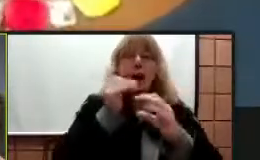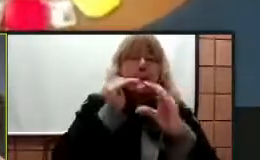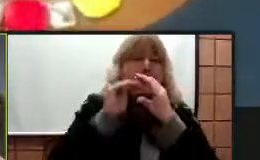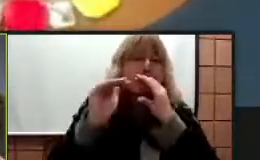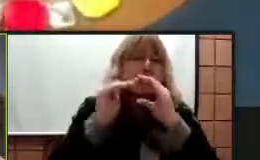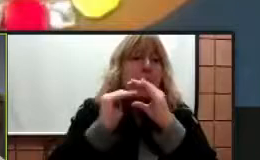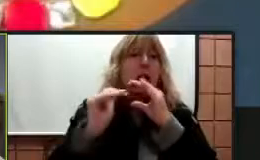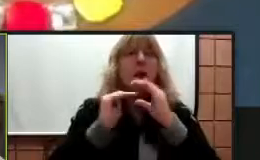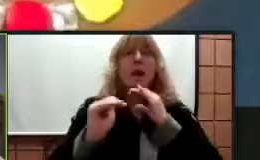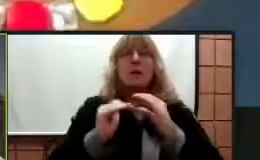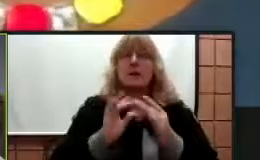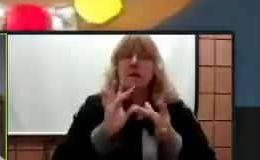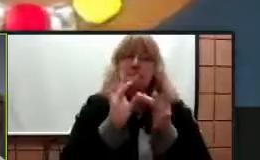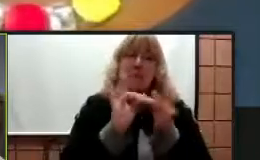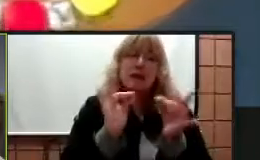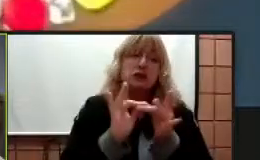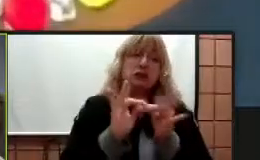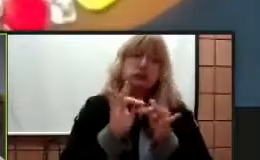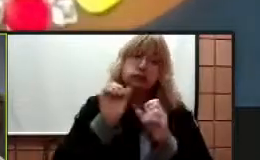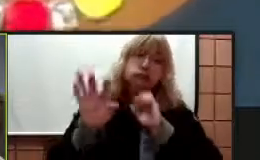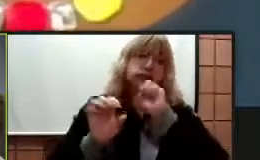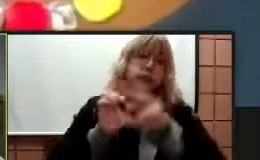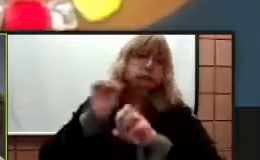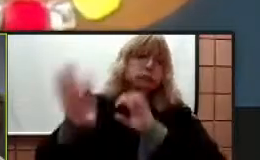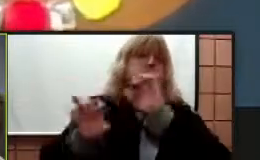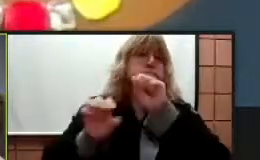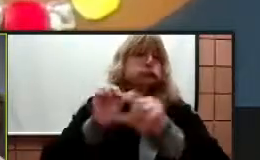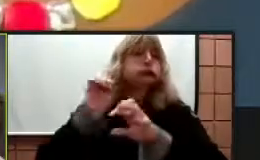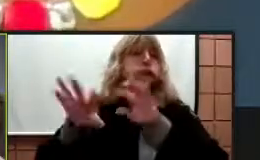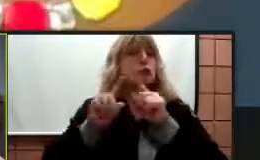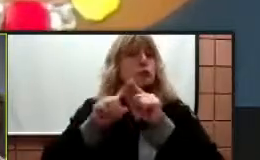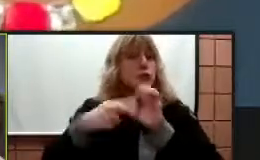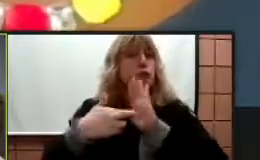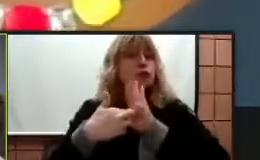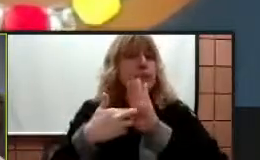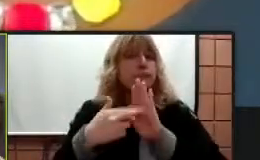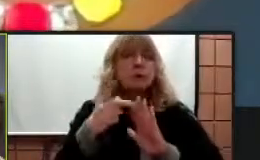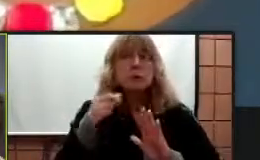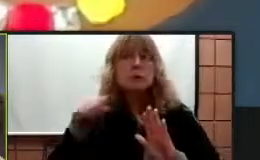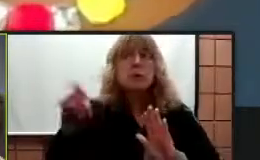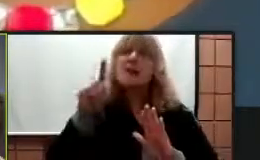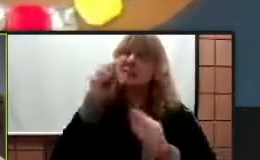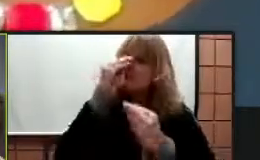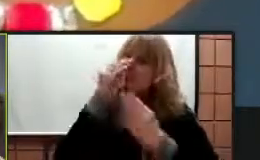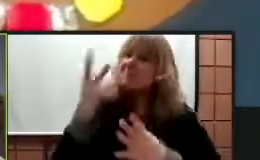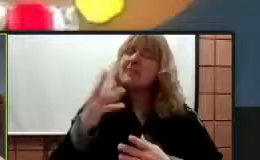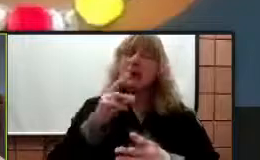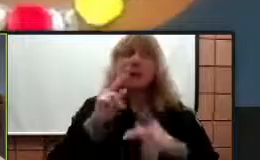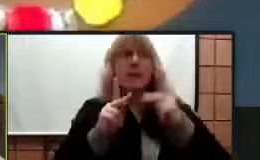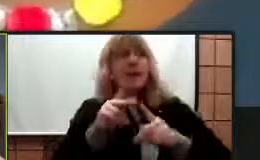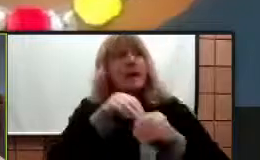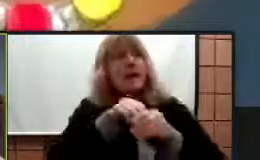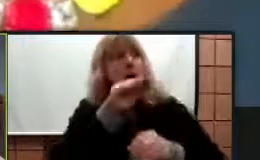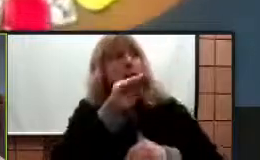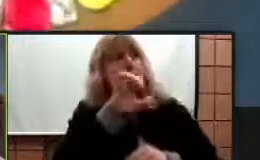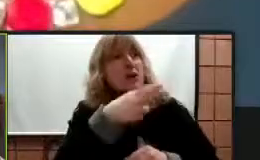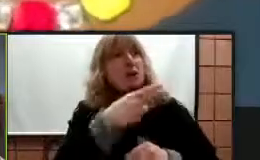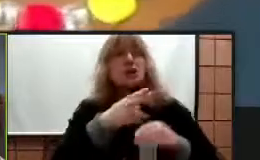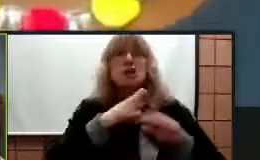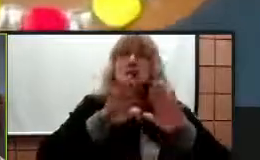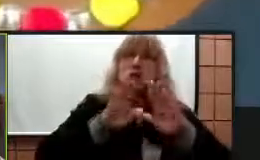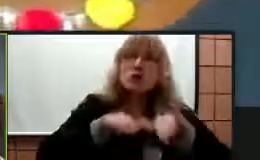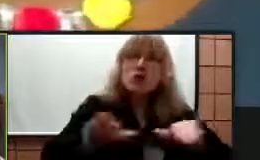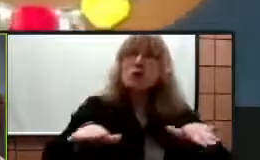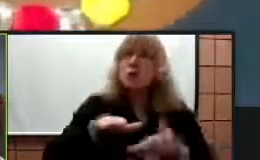these representatives to let them know that the people of Michigan, our children, our schools, our teachers, we